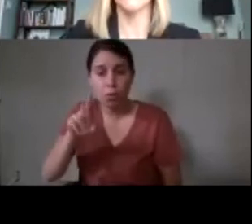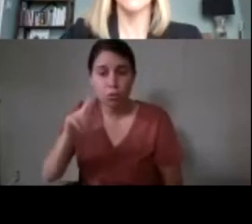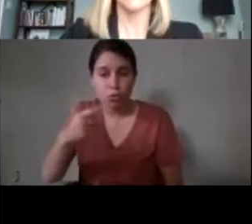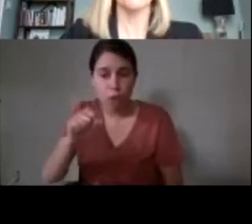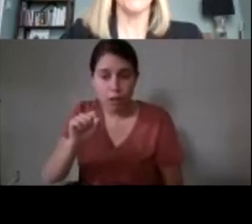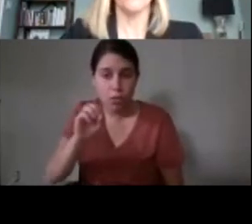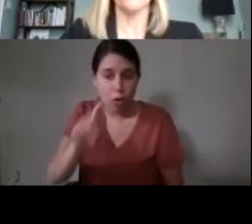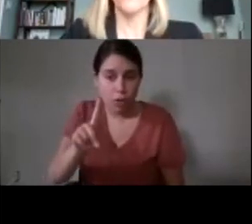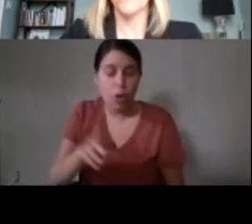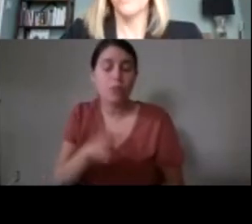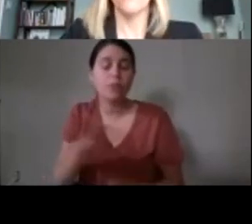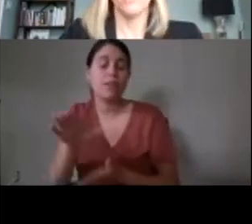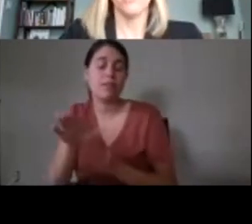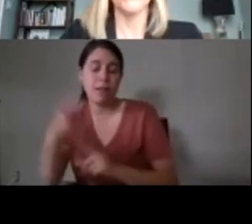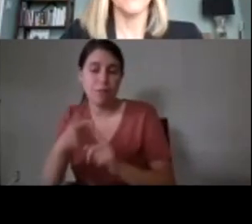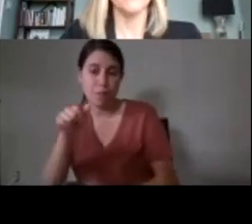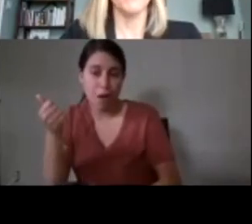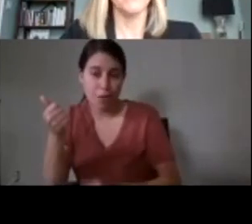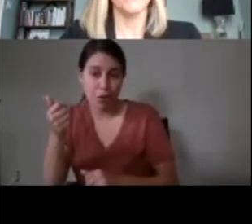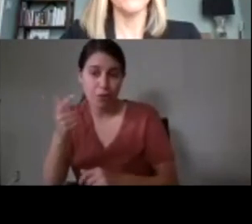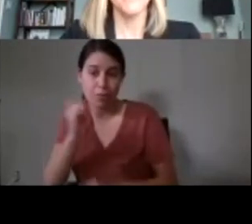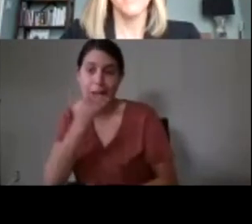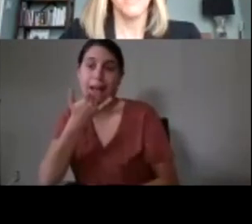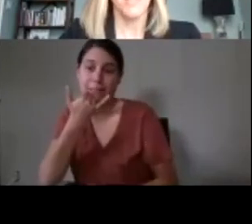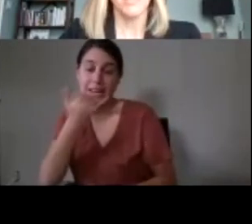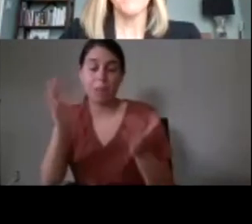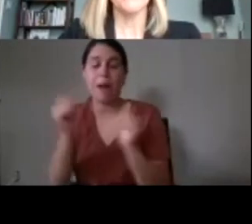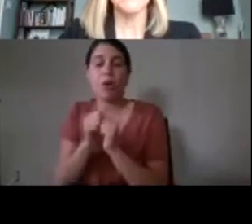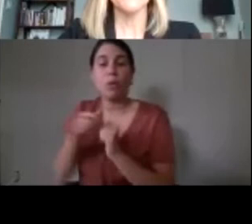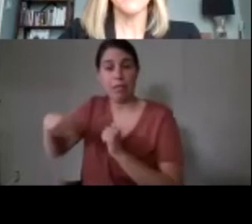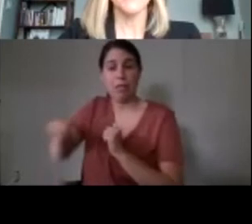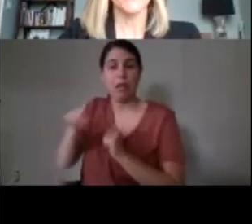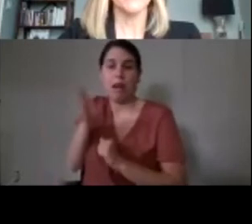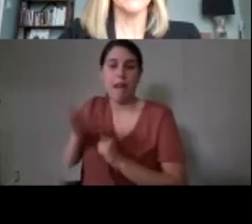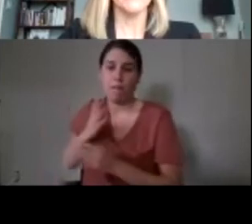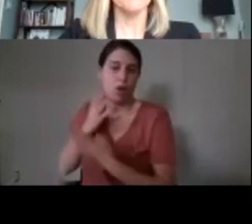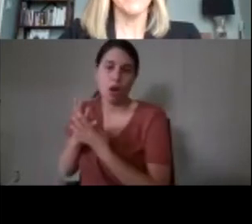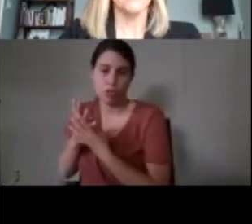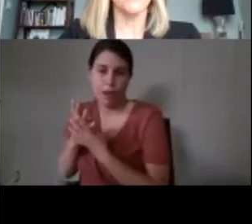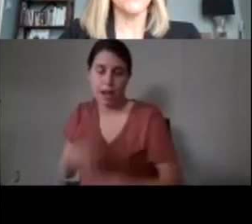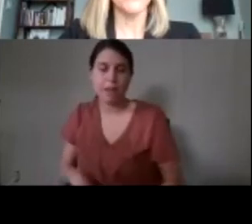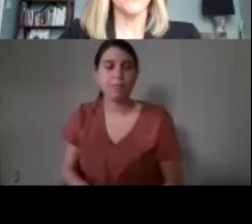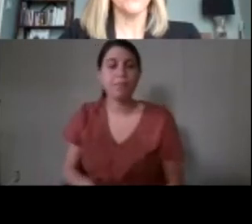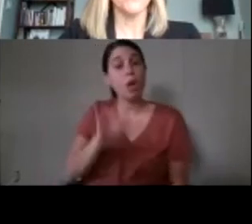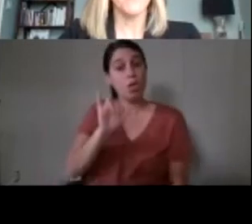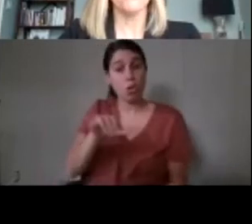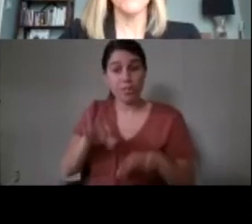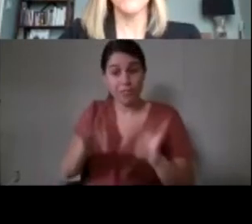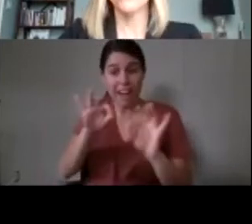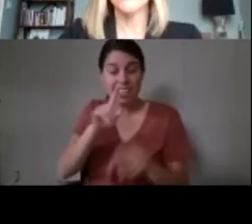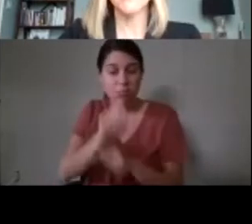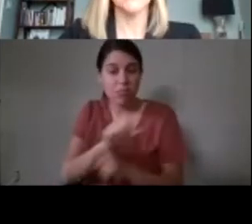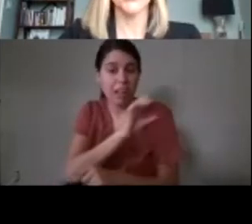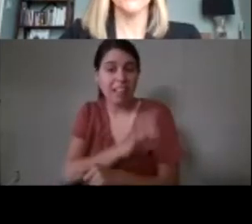accidents compared with their never incarcerated peers. And these findings were clinically meaningful. So that